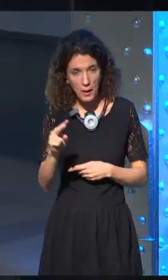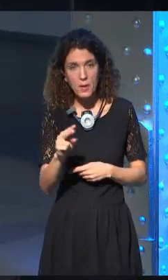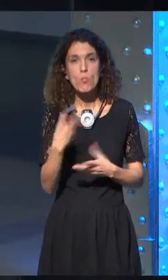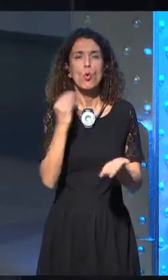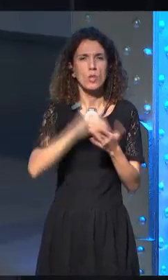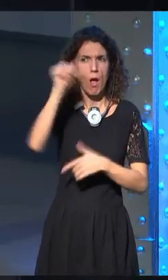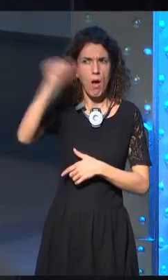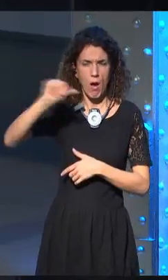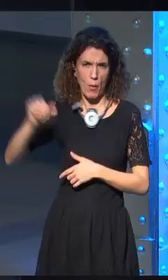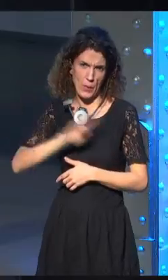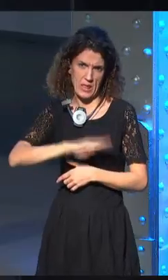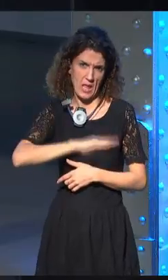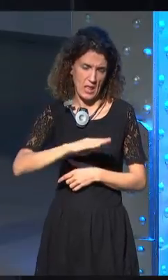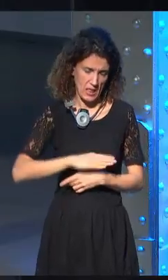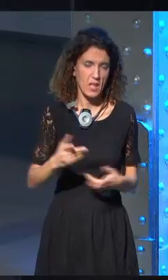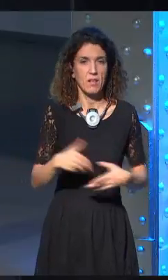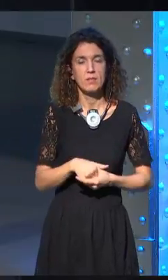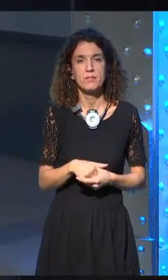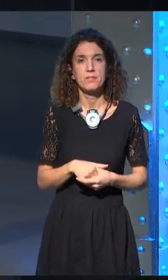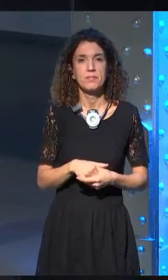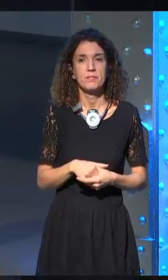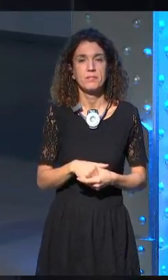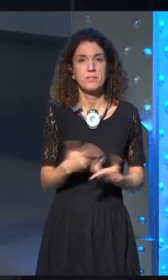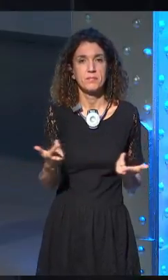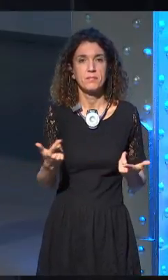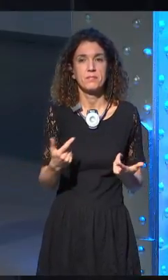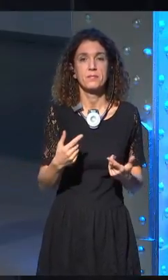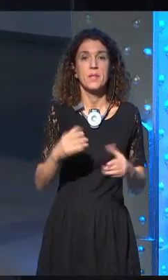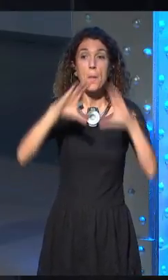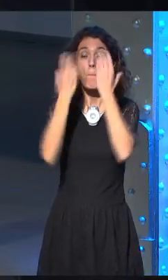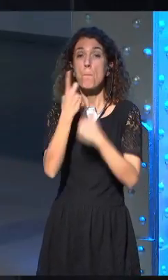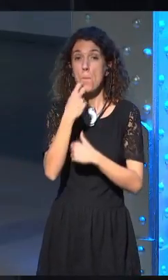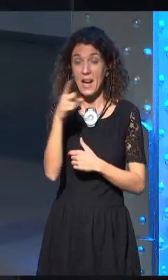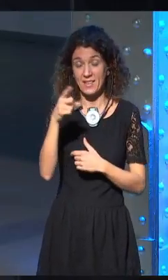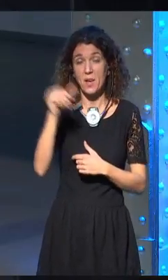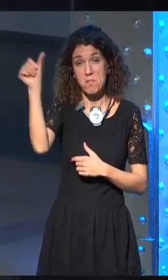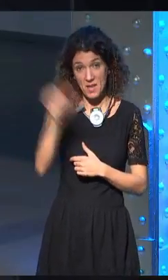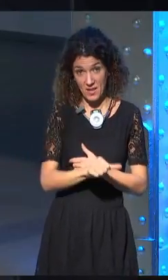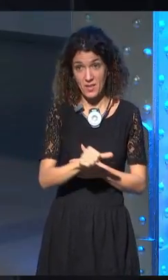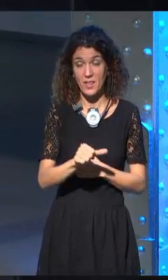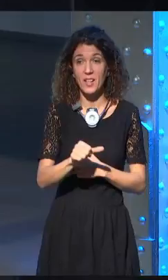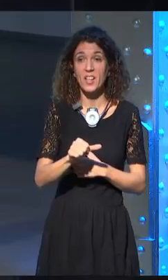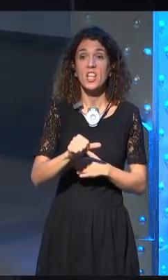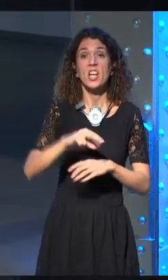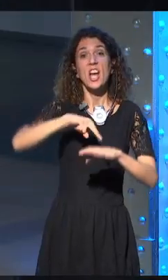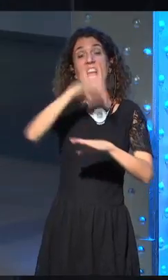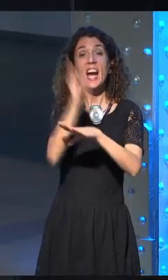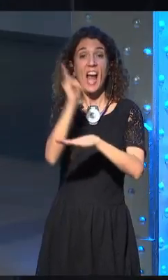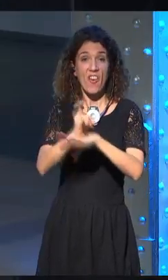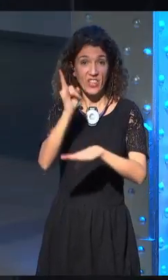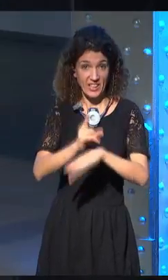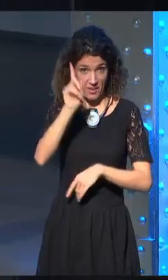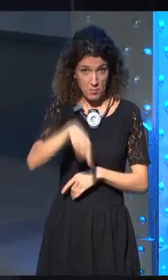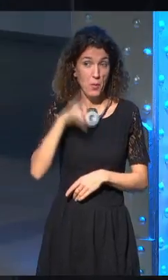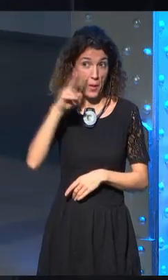space. The Martian and Gravity. Watching gravity in space is like watching a movie